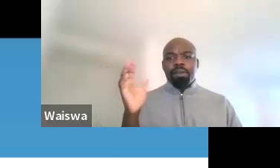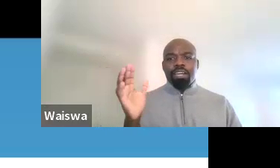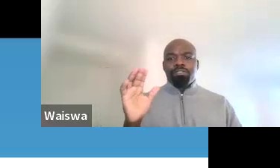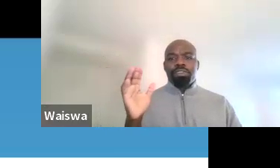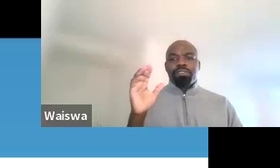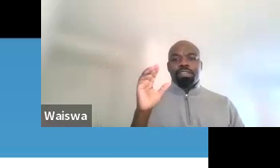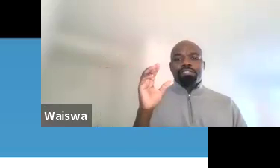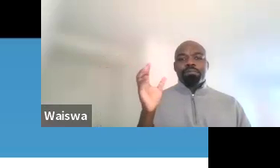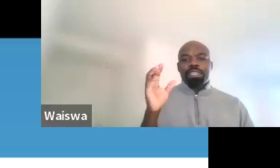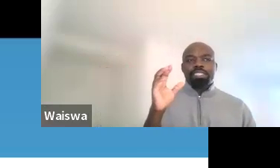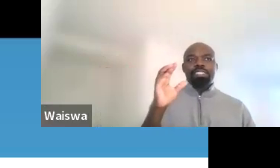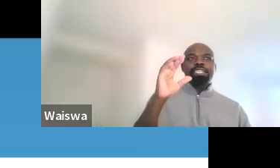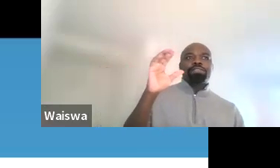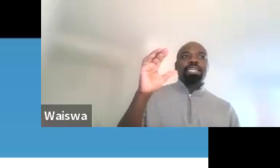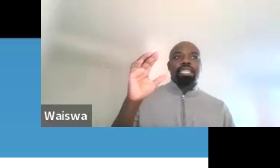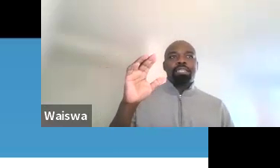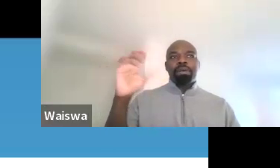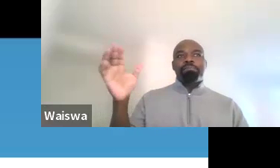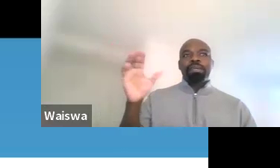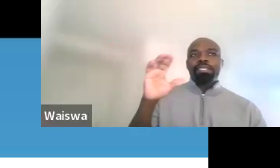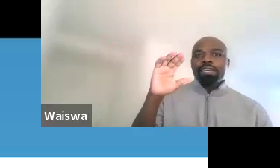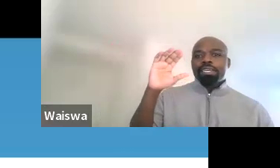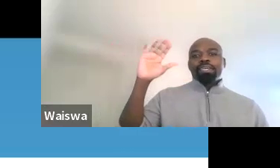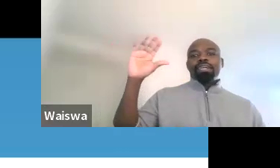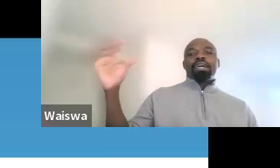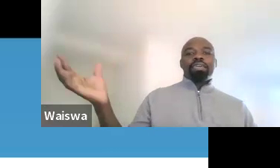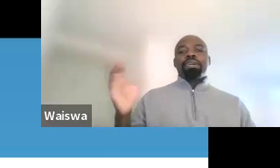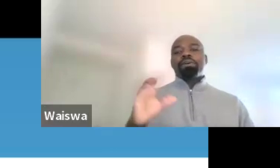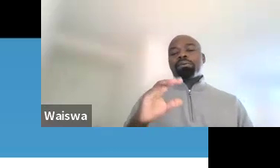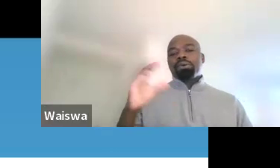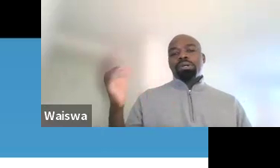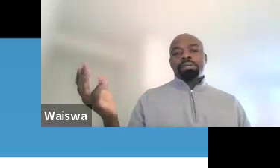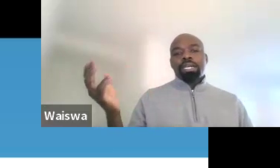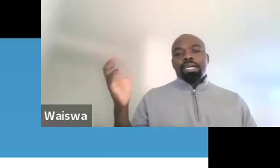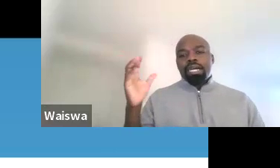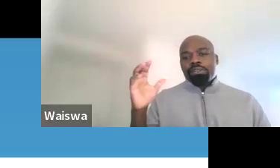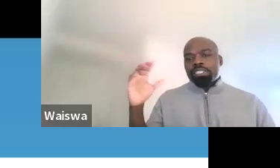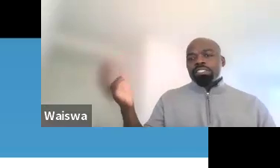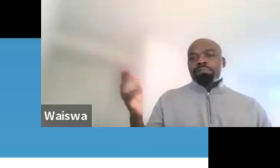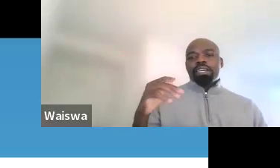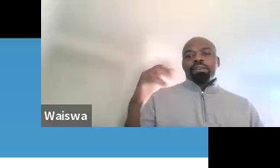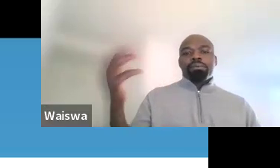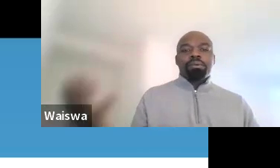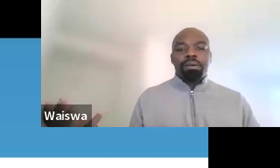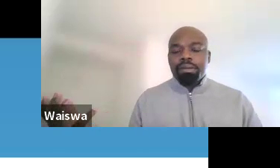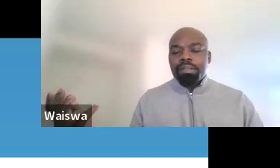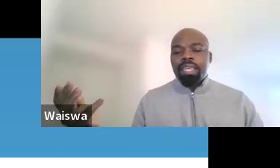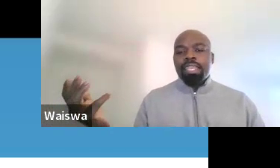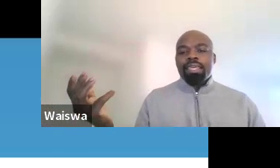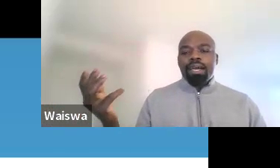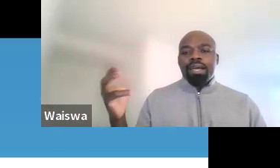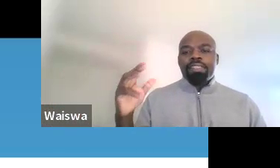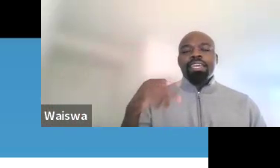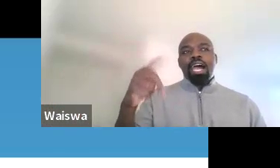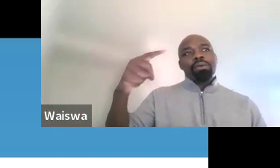in some countries, if something is sent to like a department email or to a decision maker,